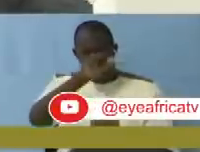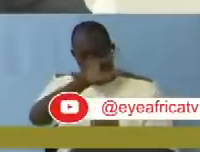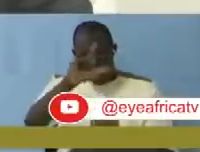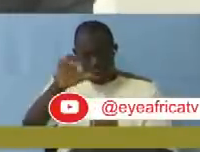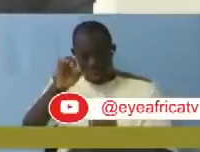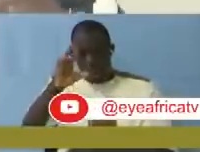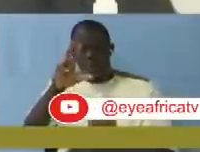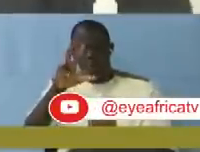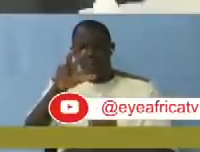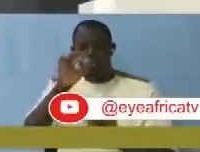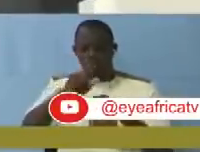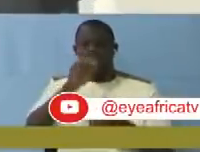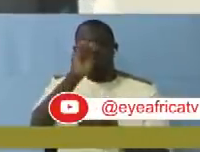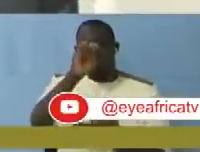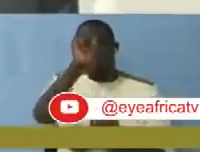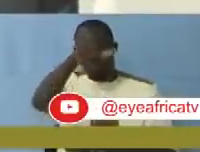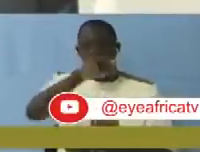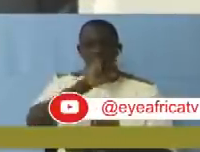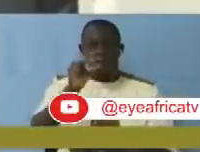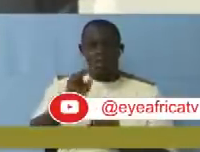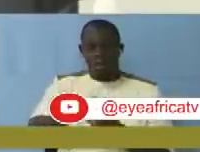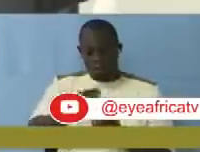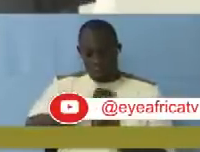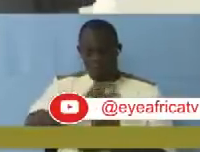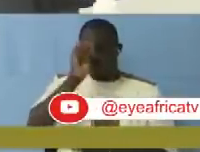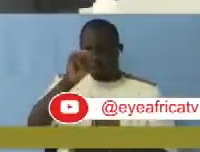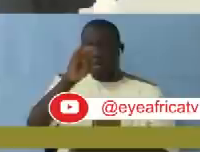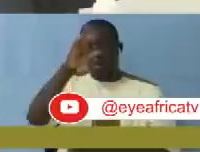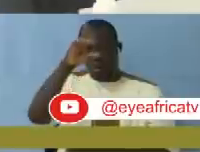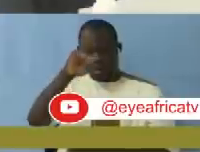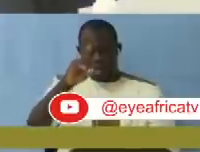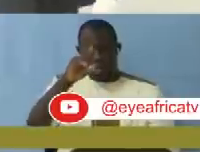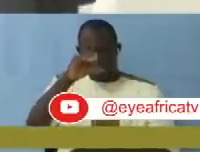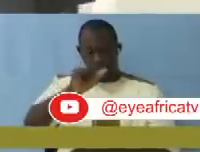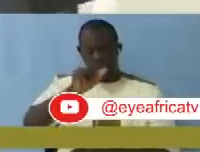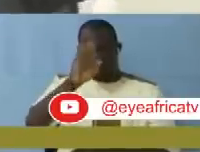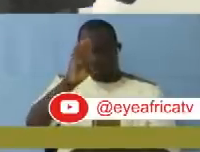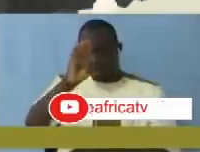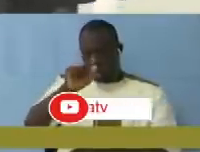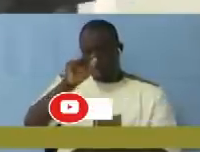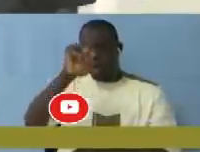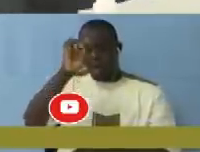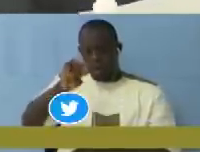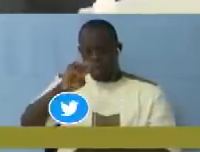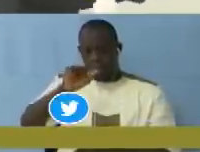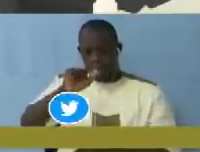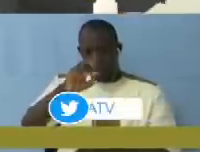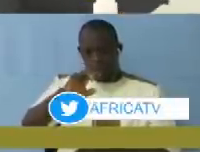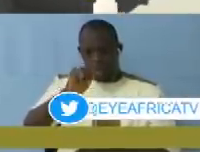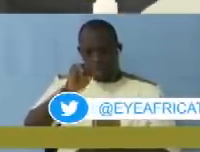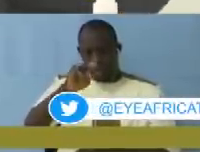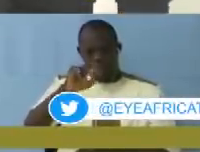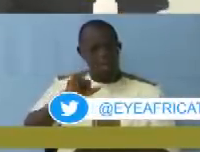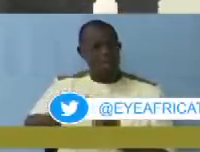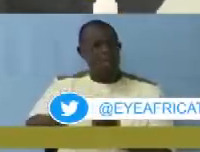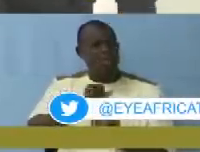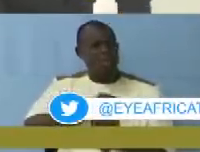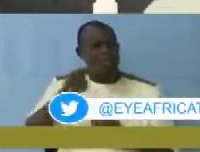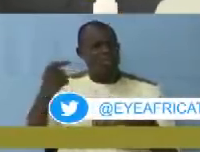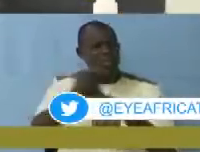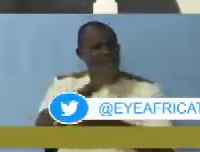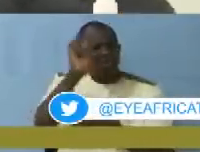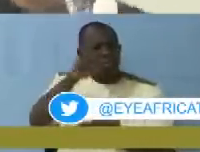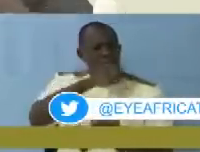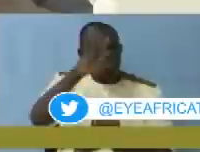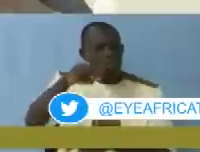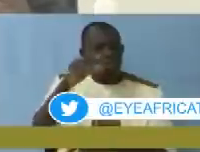Okay, he mentioned Daba Marena. Is he wrong when he said Daba Marena was amongst